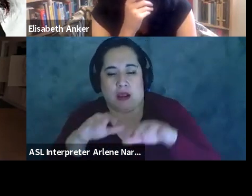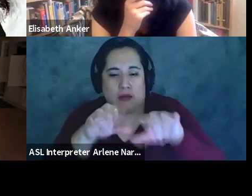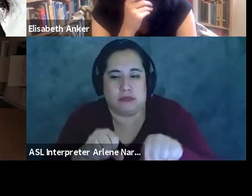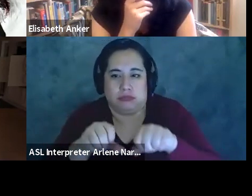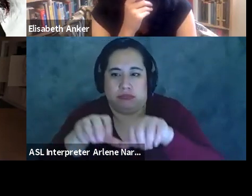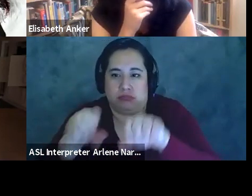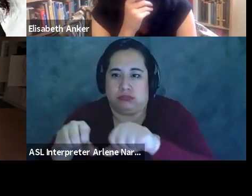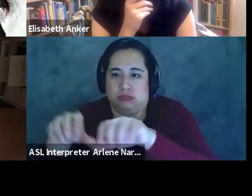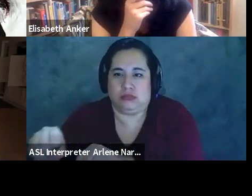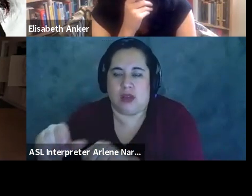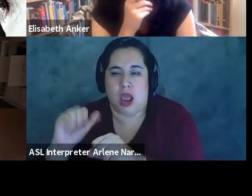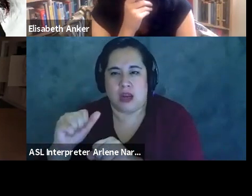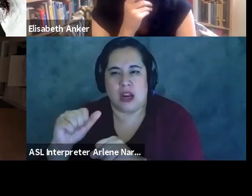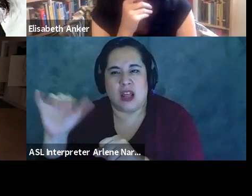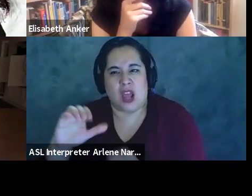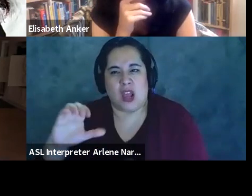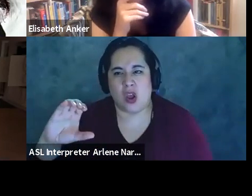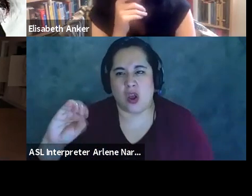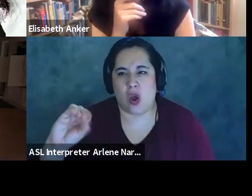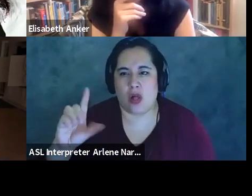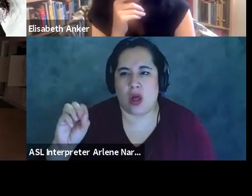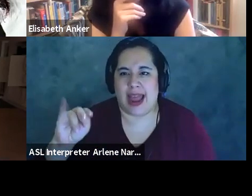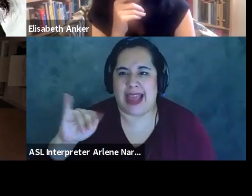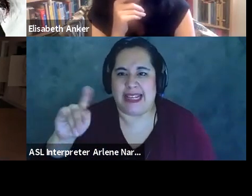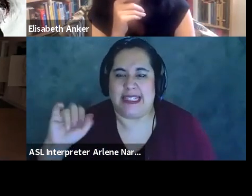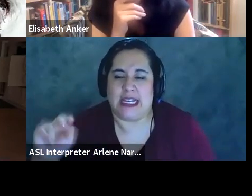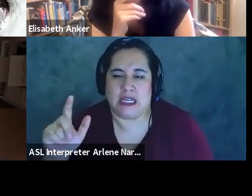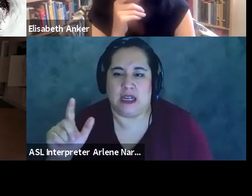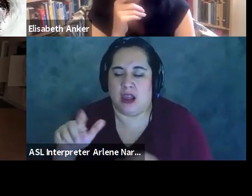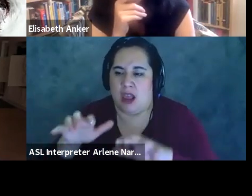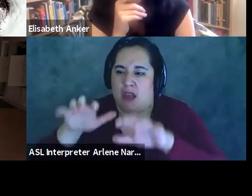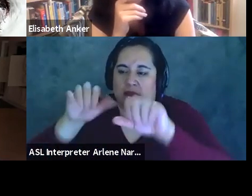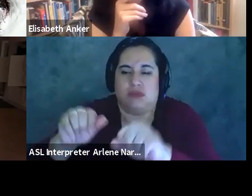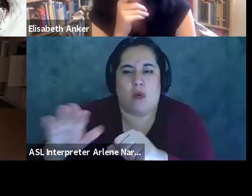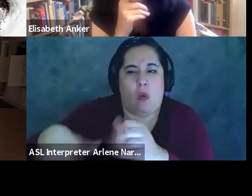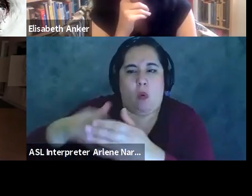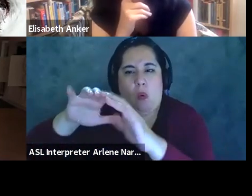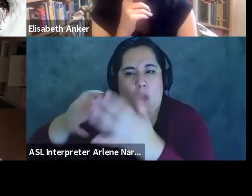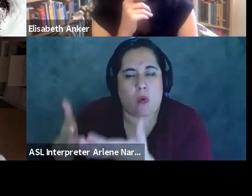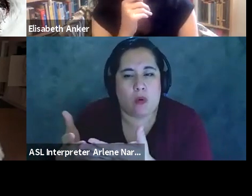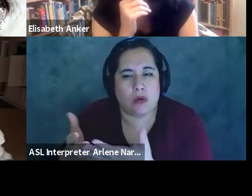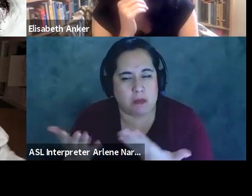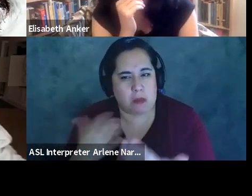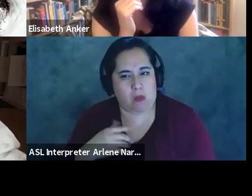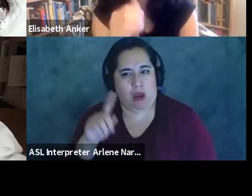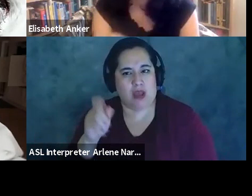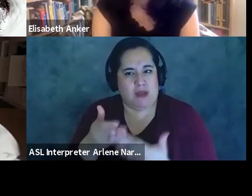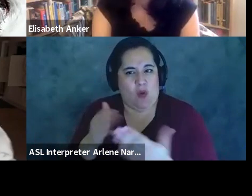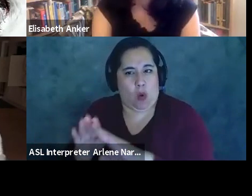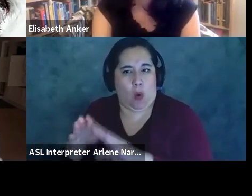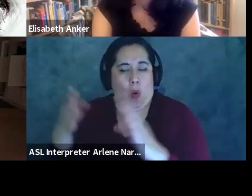as well, you could say. And so the set of questions, perhaps we can pose this as a set of questions before we open